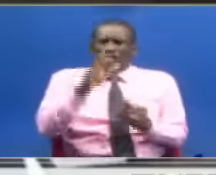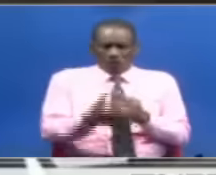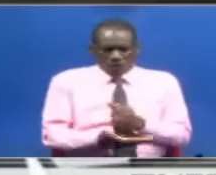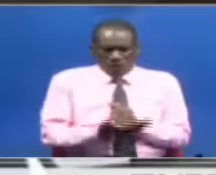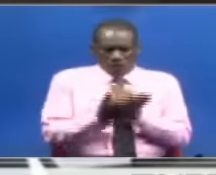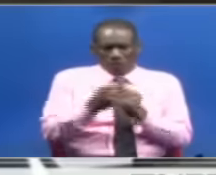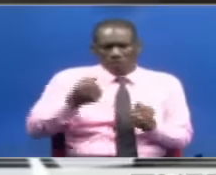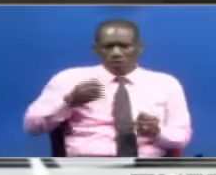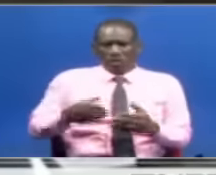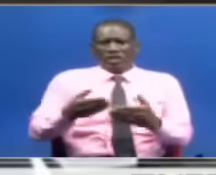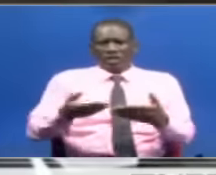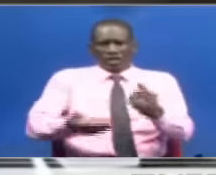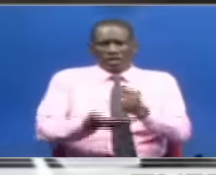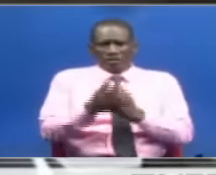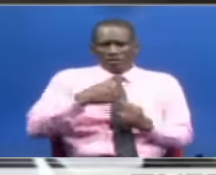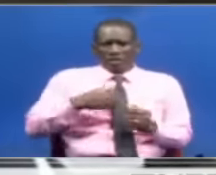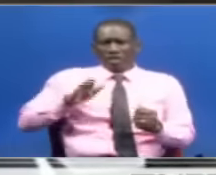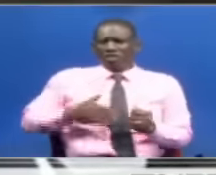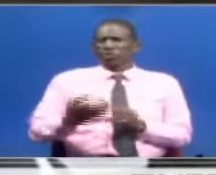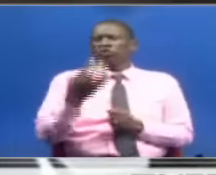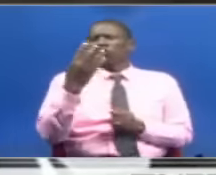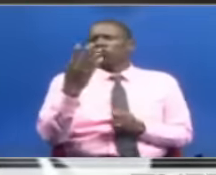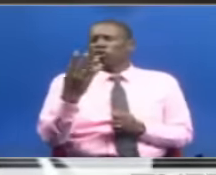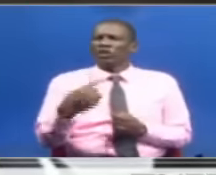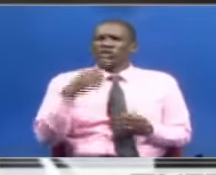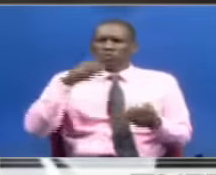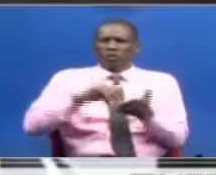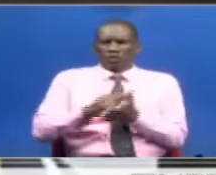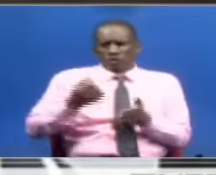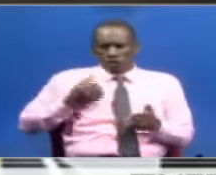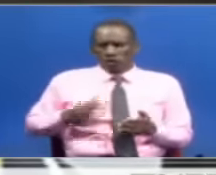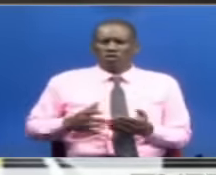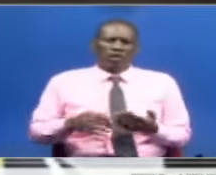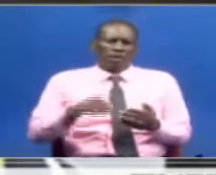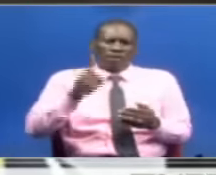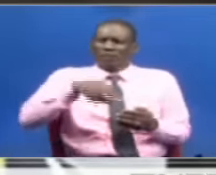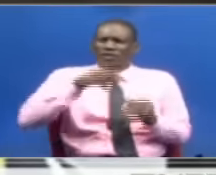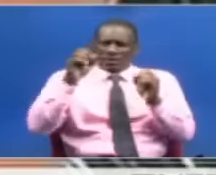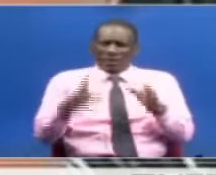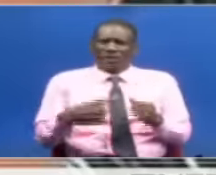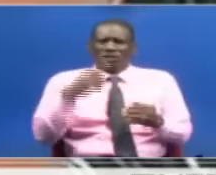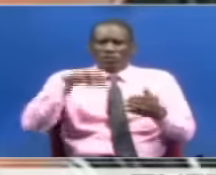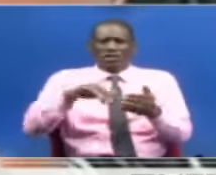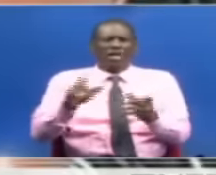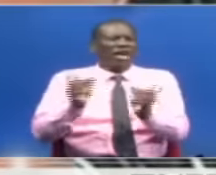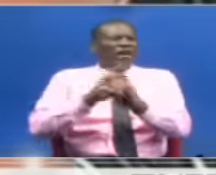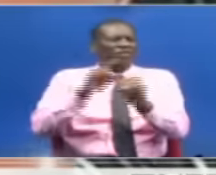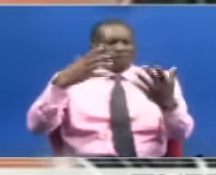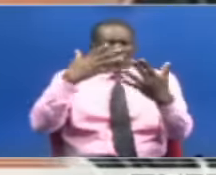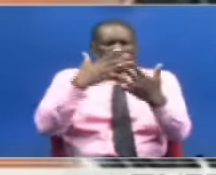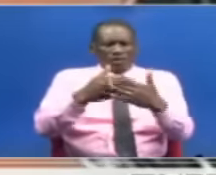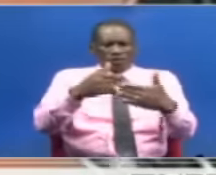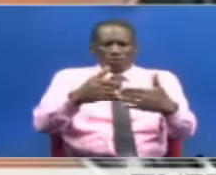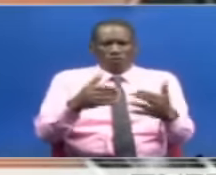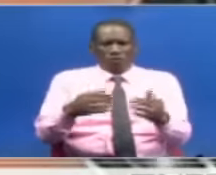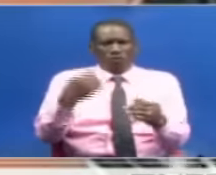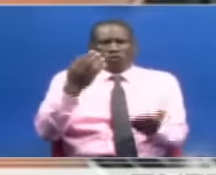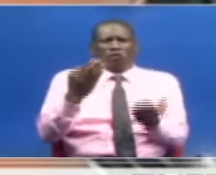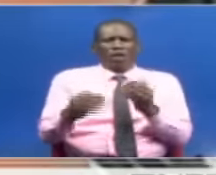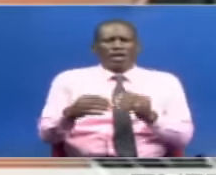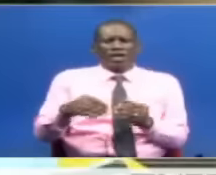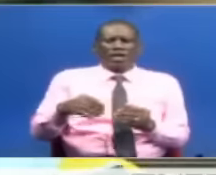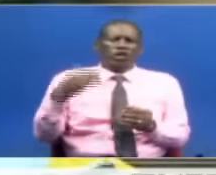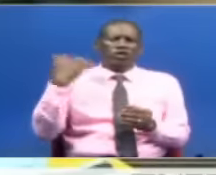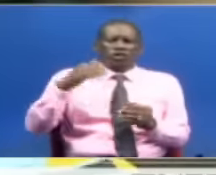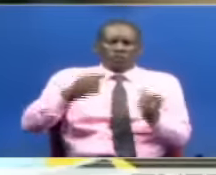responds. The mother of four, however, maintains her daughter's innocence, adding that she has never been arrested before for any criminal